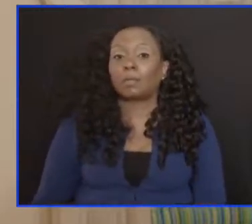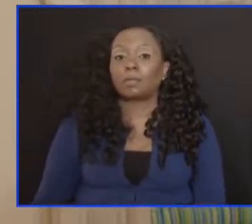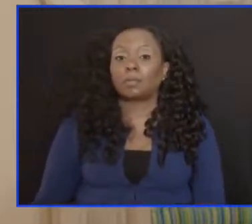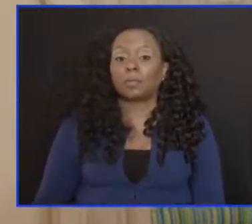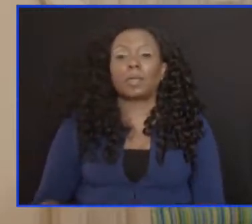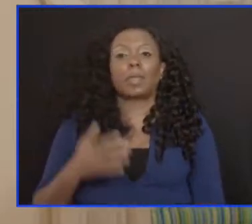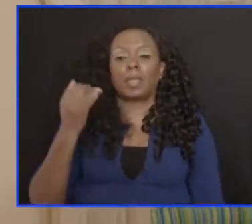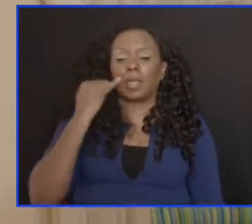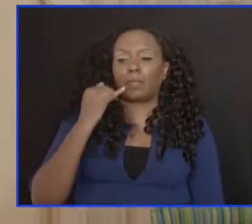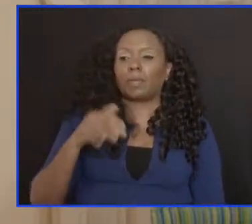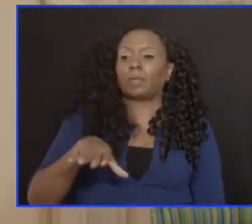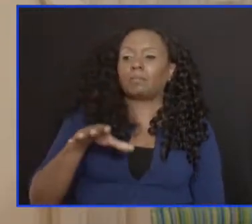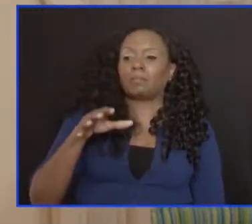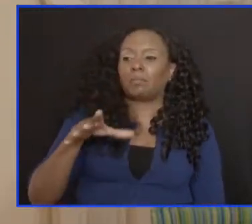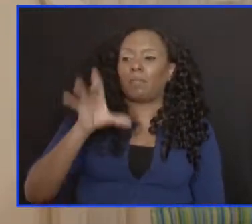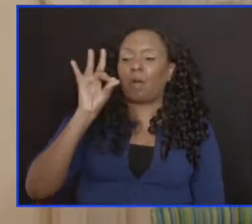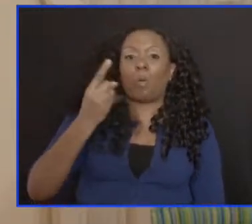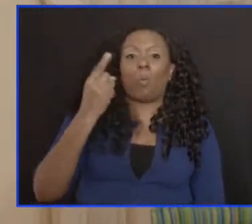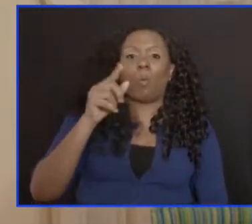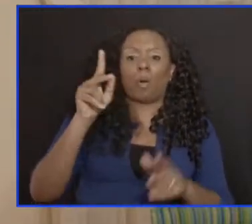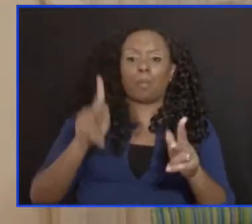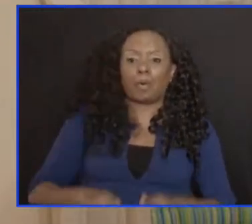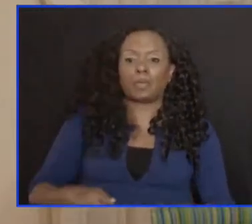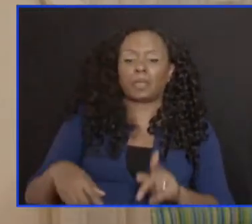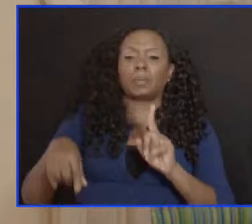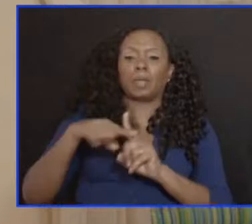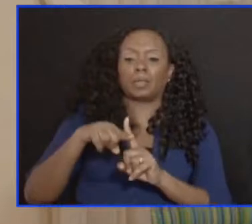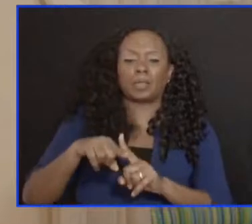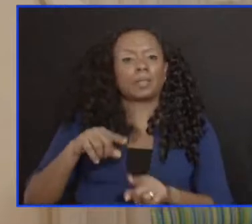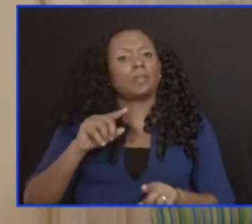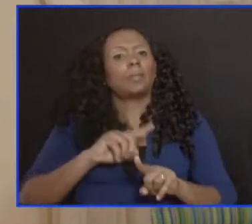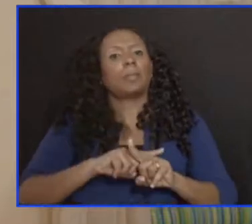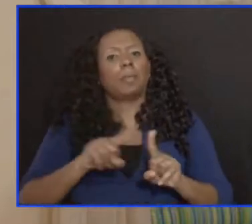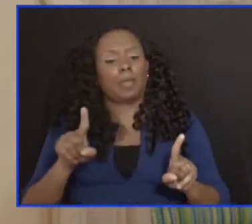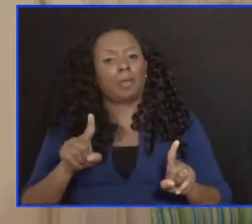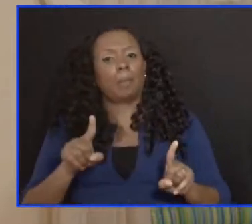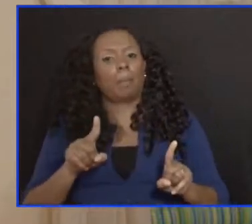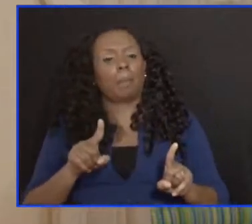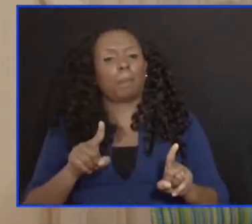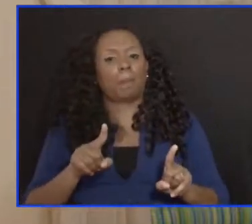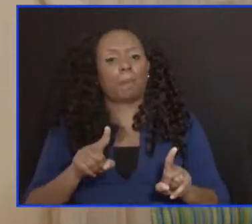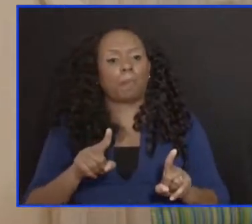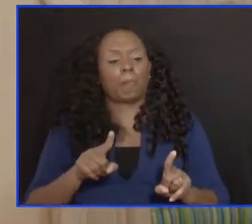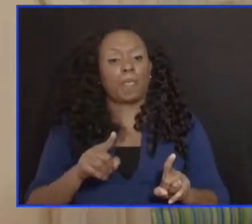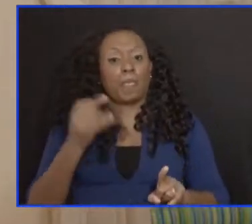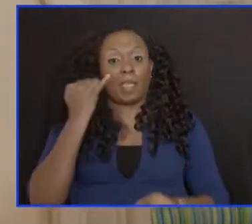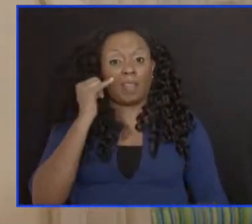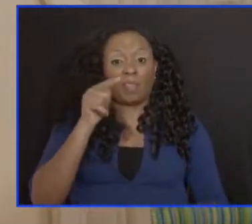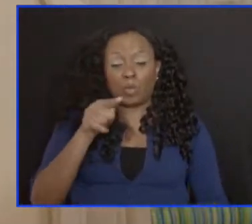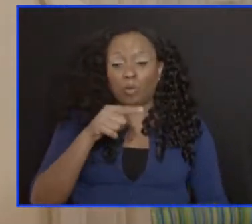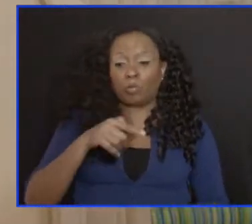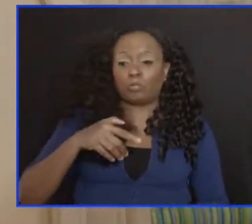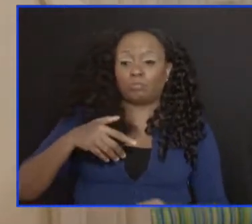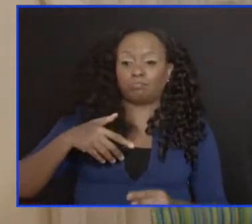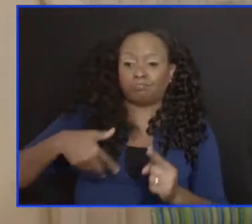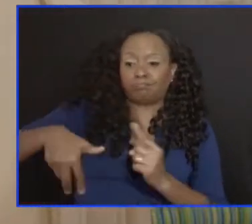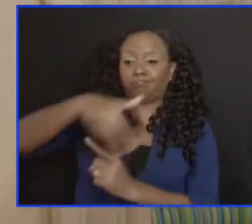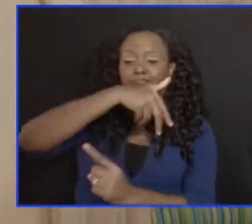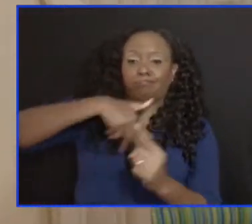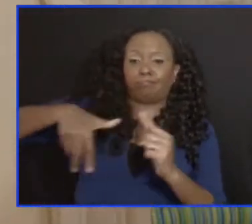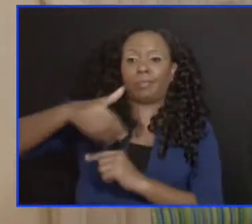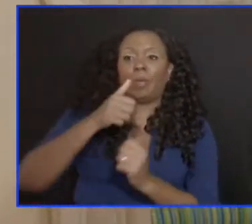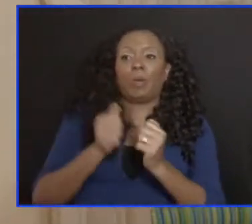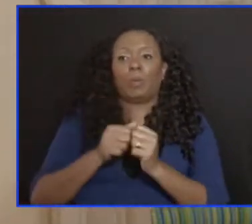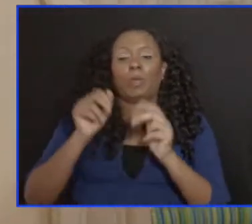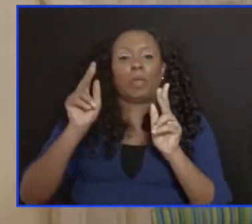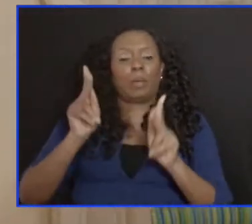being found first. So yes, you would have made the diagnosis in somebody else, but it doesn't mean that the person that is coming to you could not